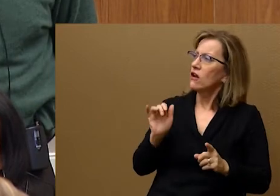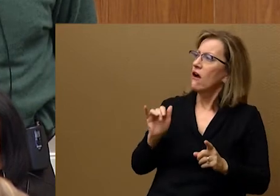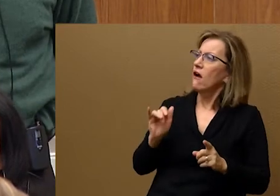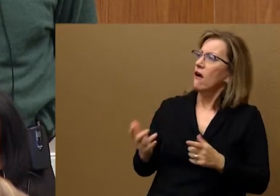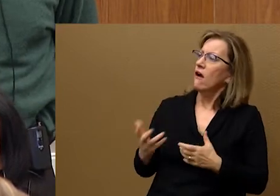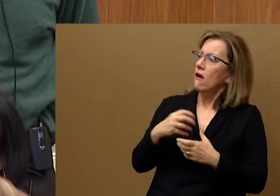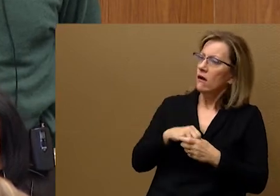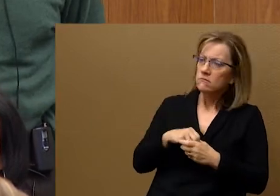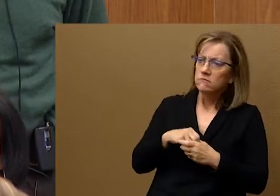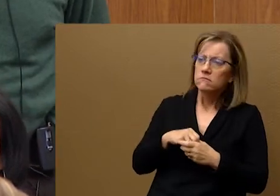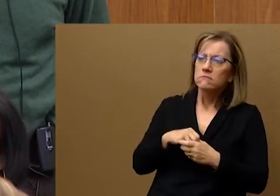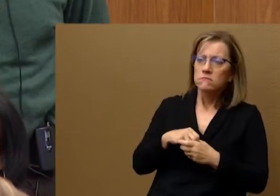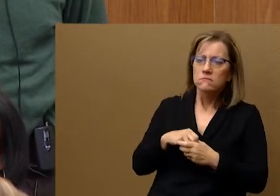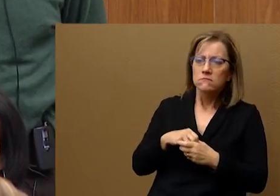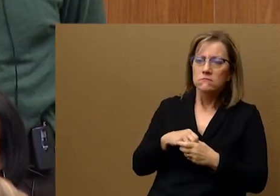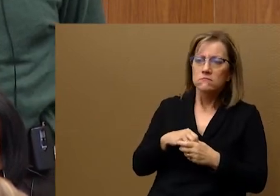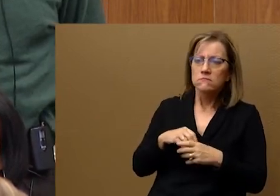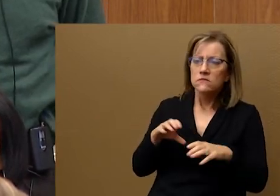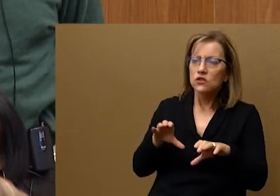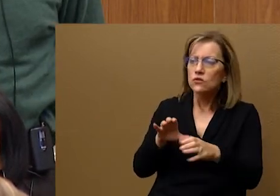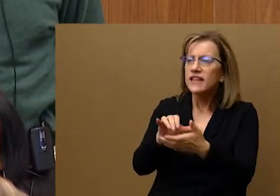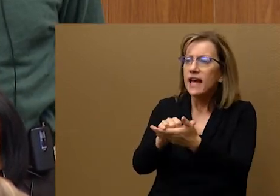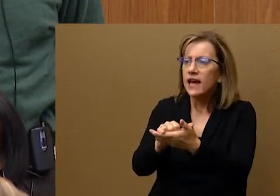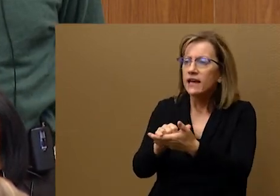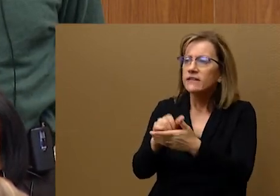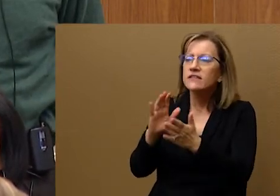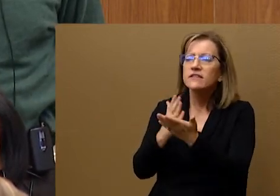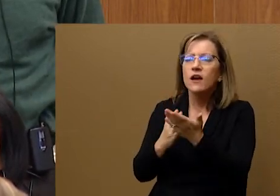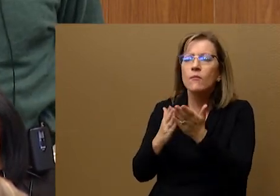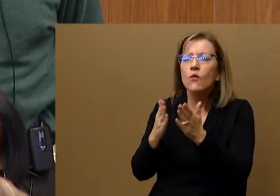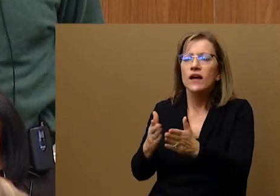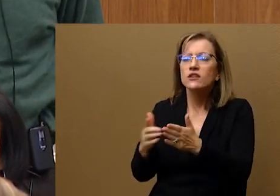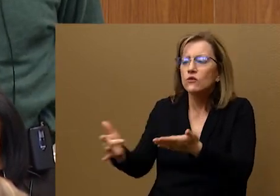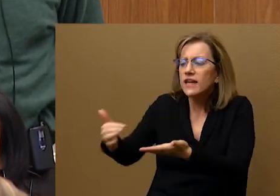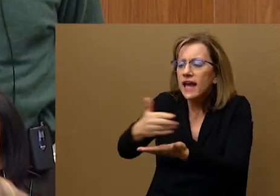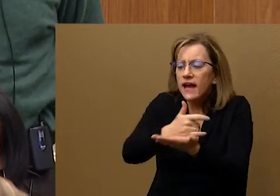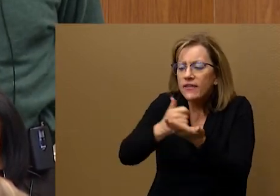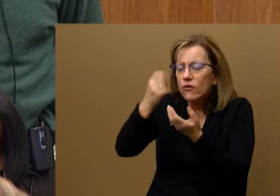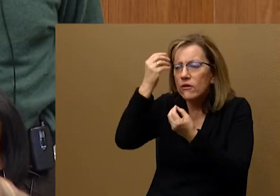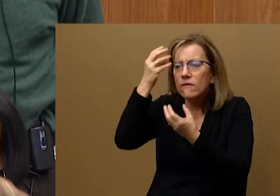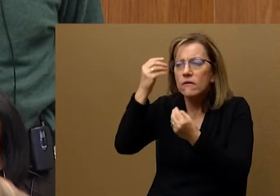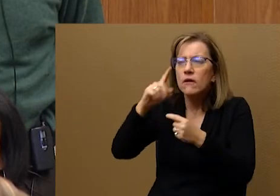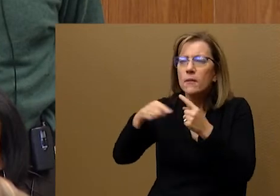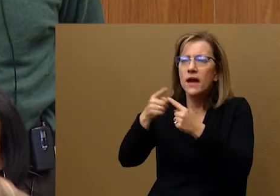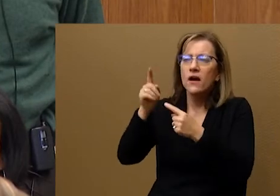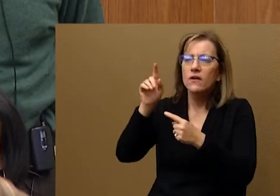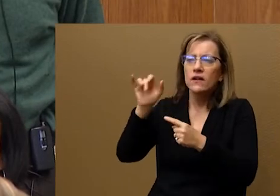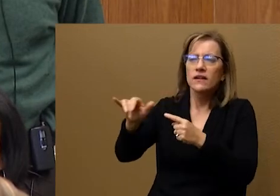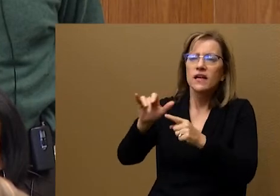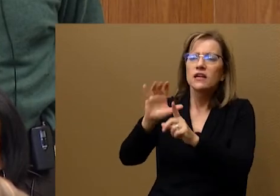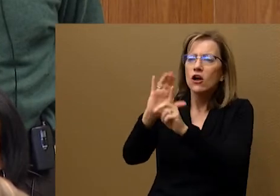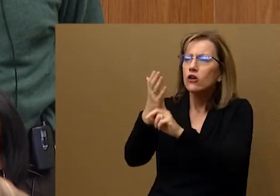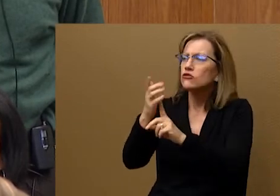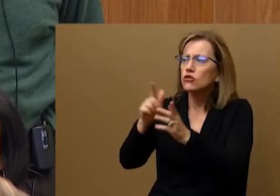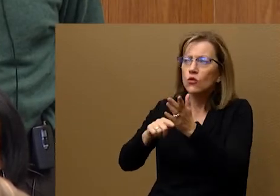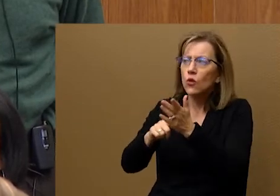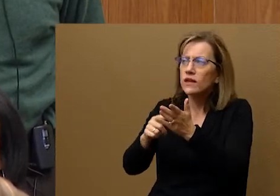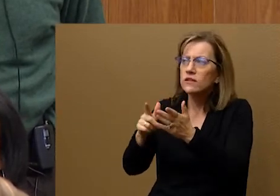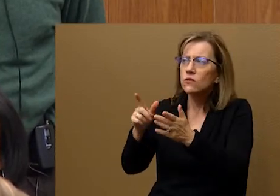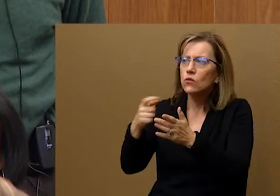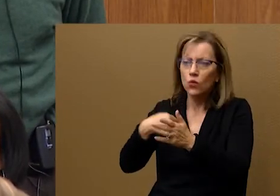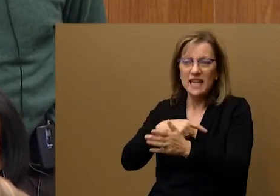as, embrace, incorporate, just some way of starting to gather information about what the